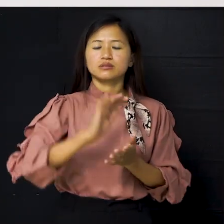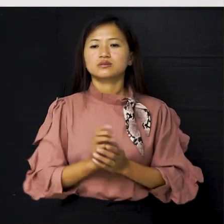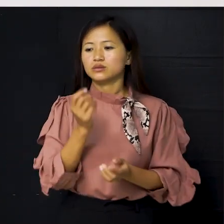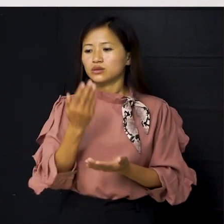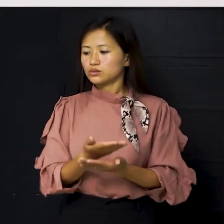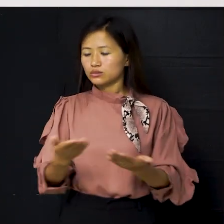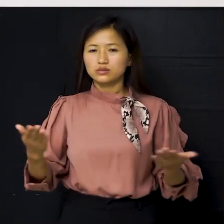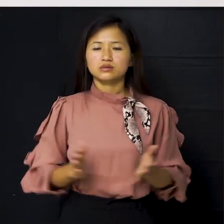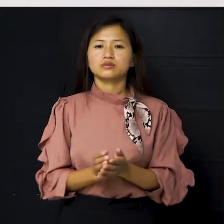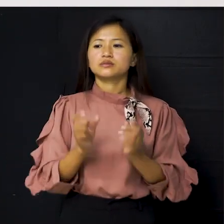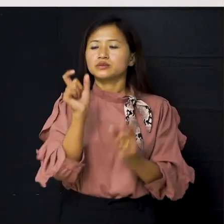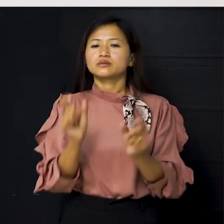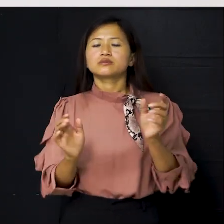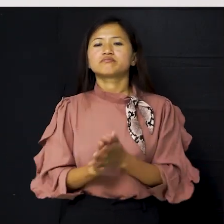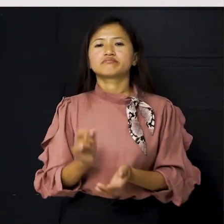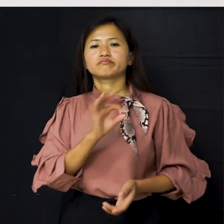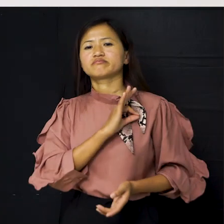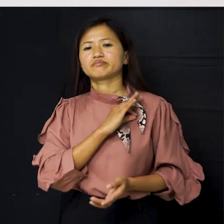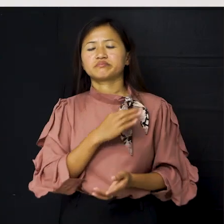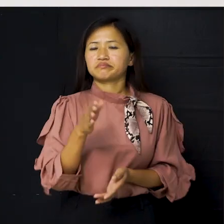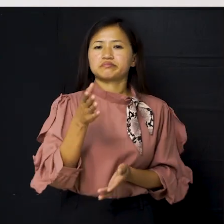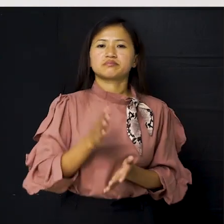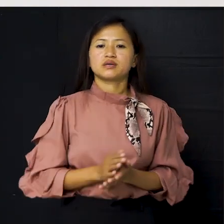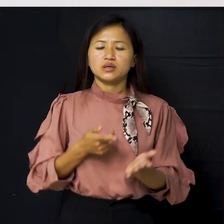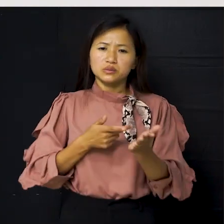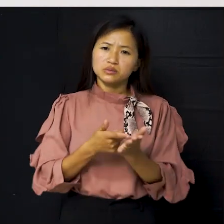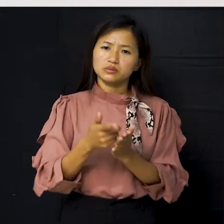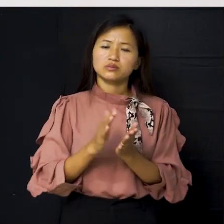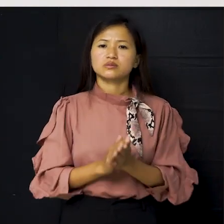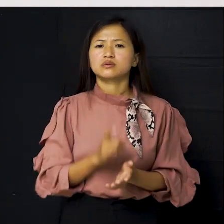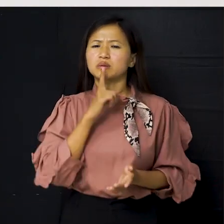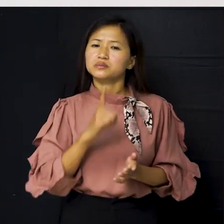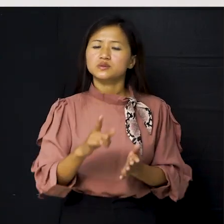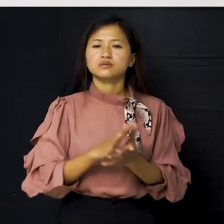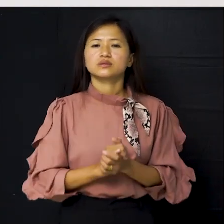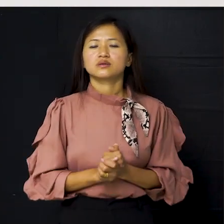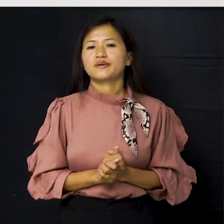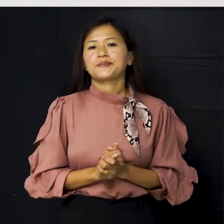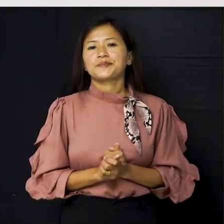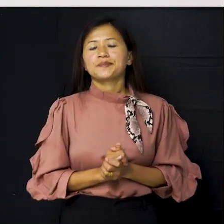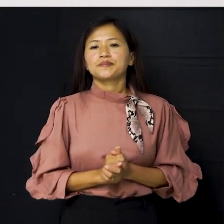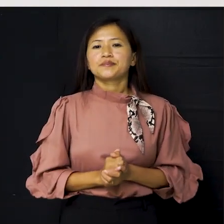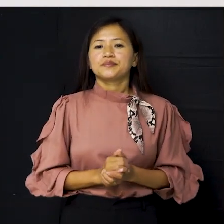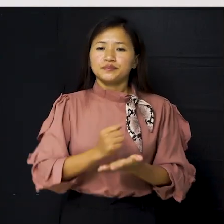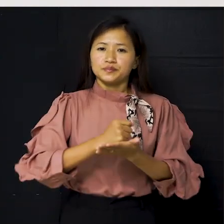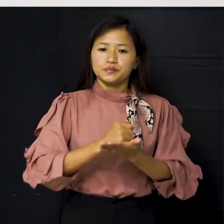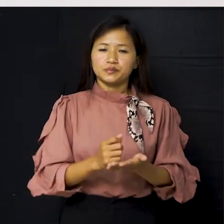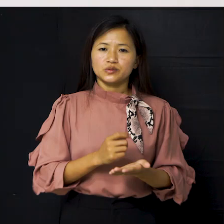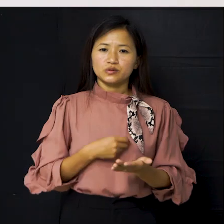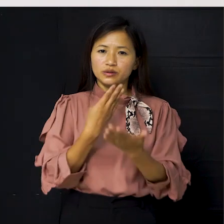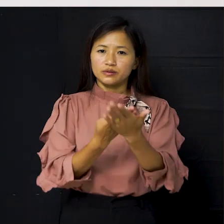people doesn't like the way he ruled, he was quite he was trying to apply